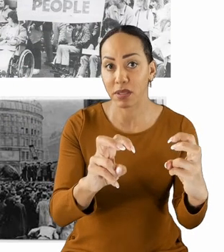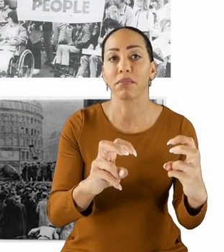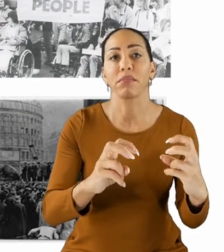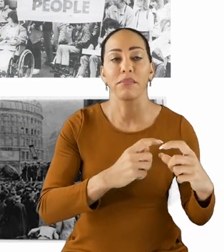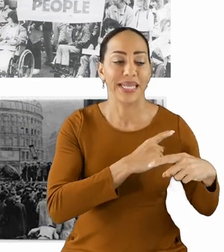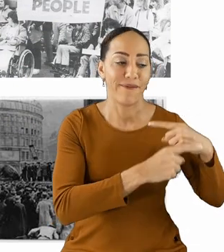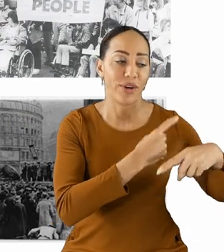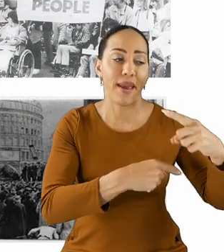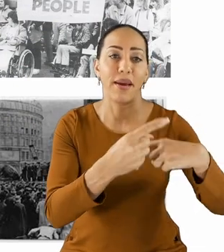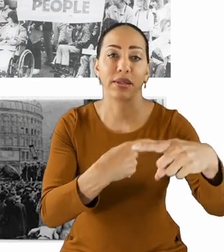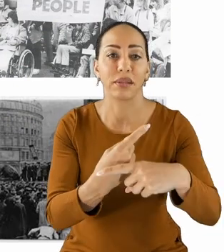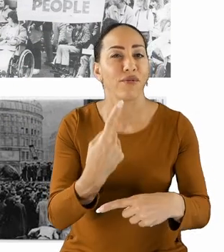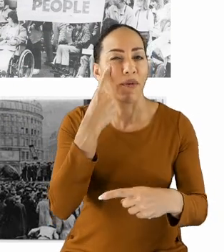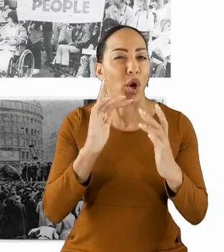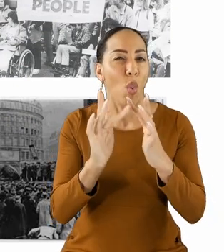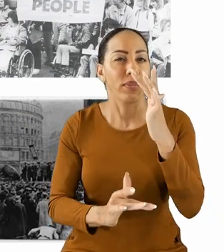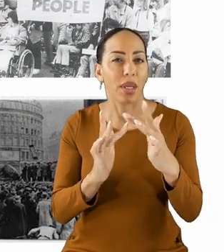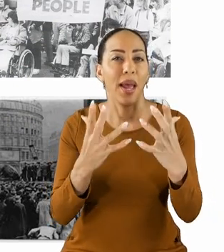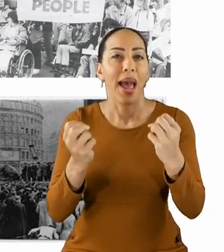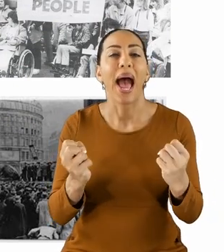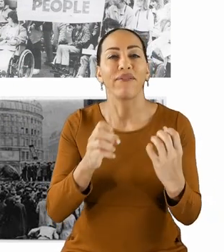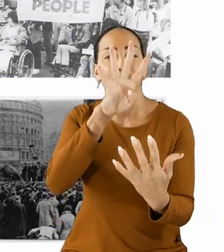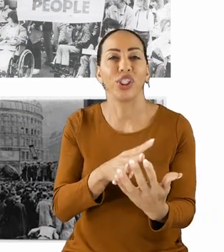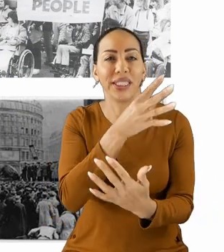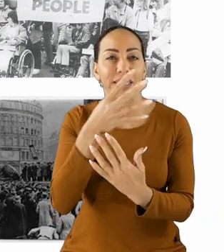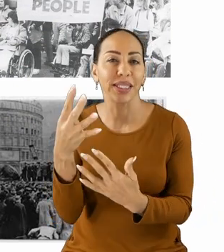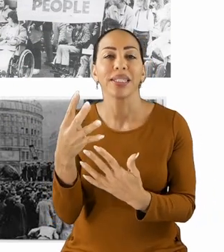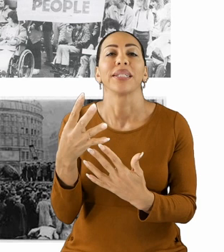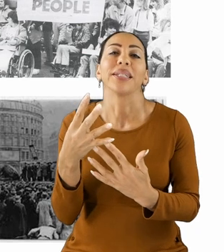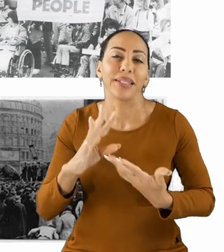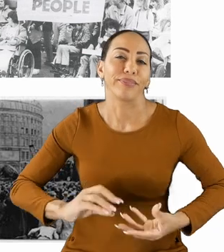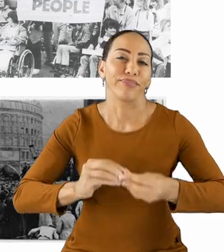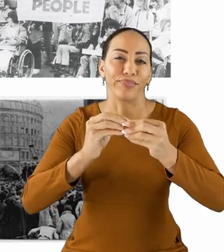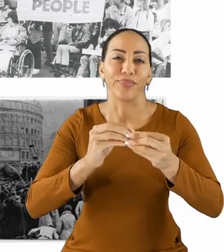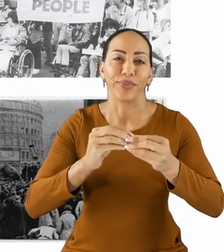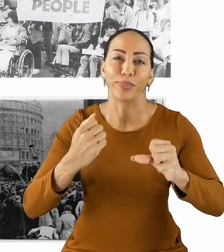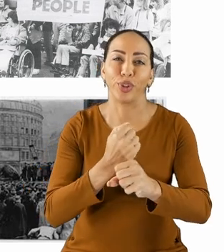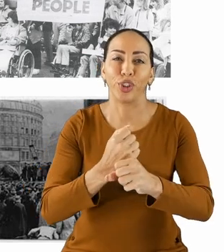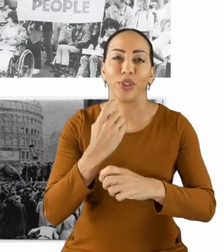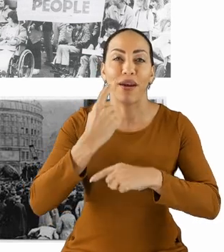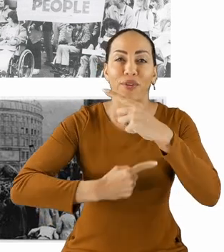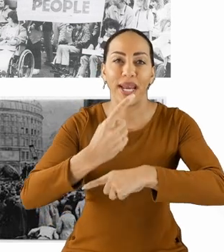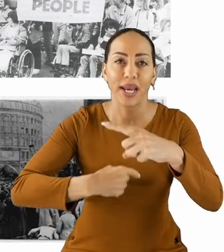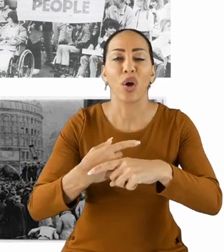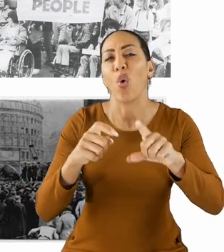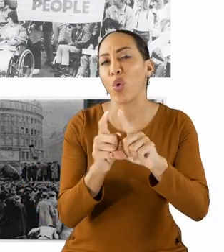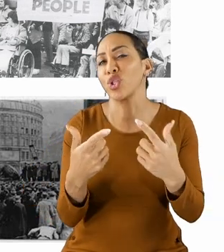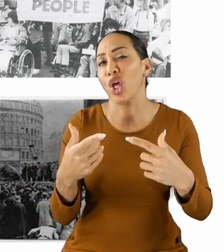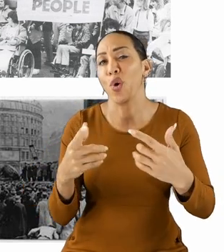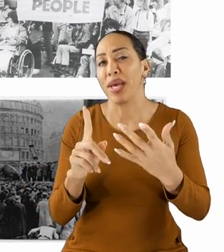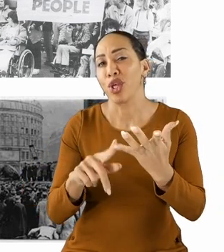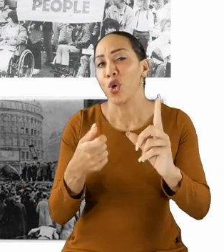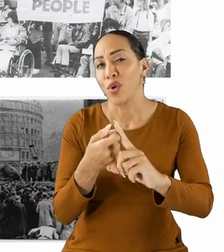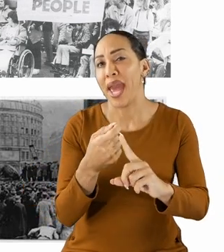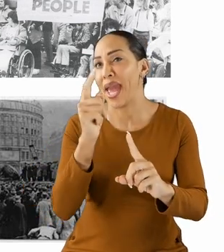So our themes look at that from different in different years. And if you go onto our website, there is a broadsheet produced every year. There's